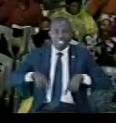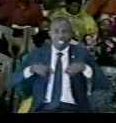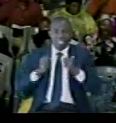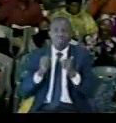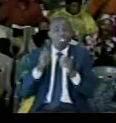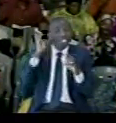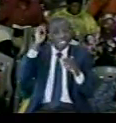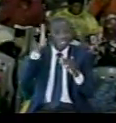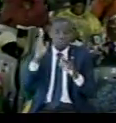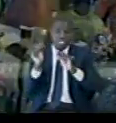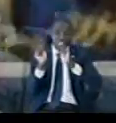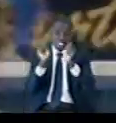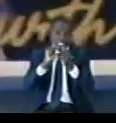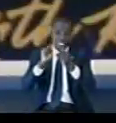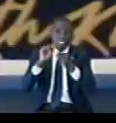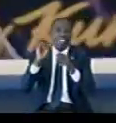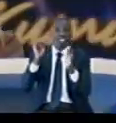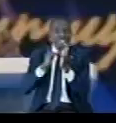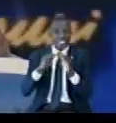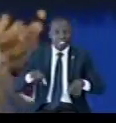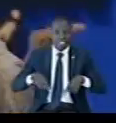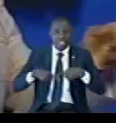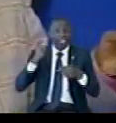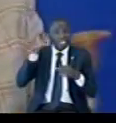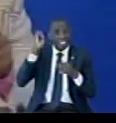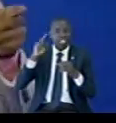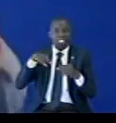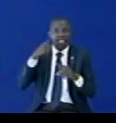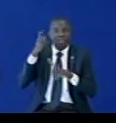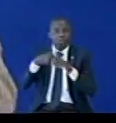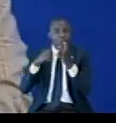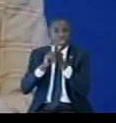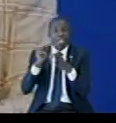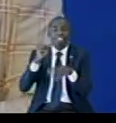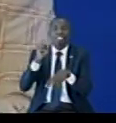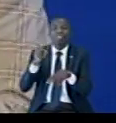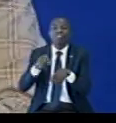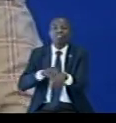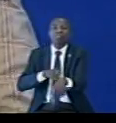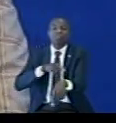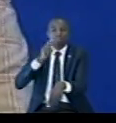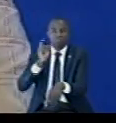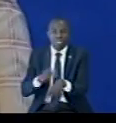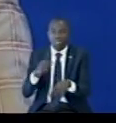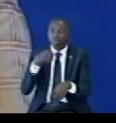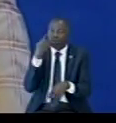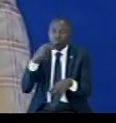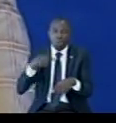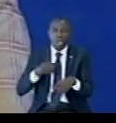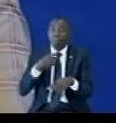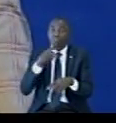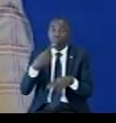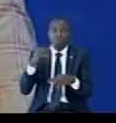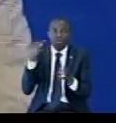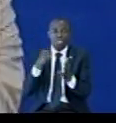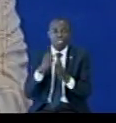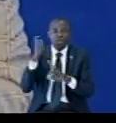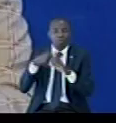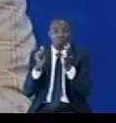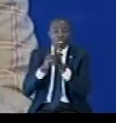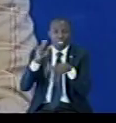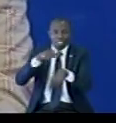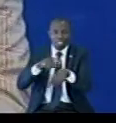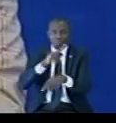change that life. And then it says, from that ancient time, who has told it from that